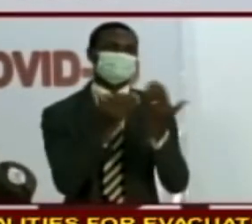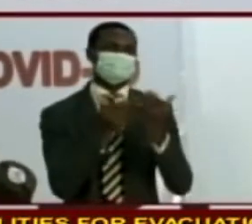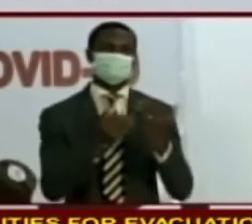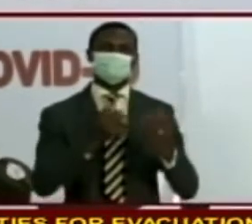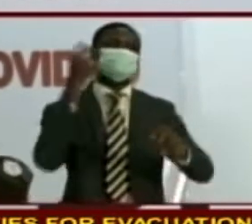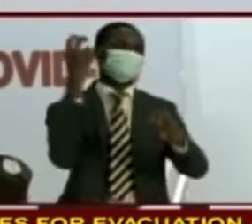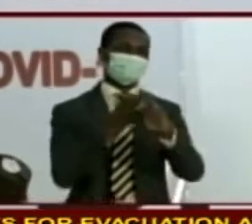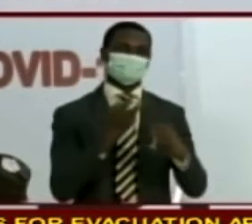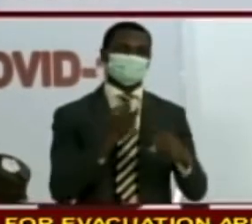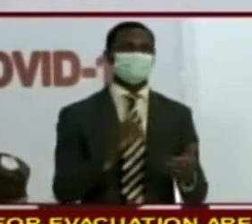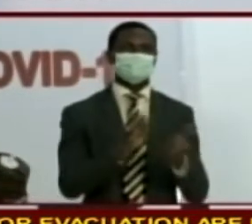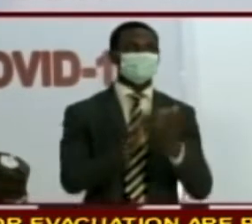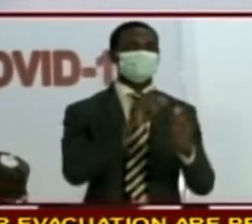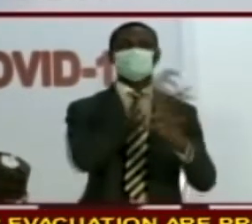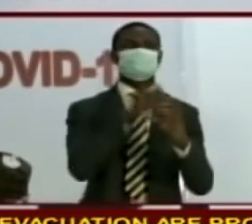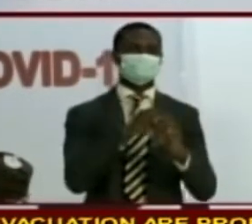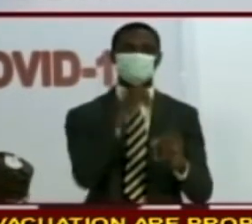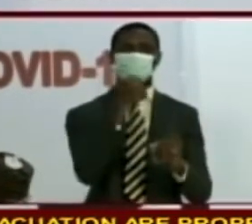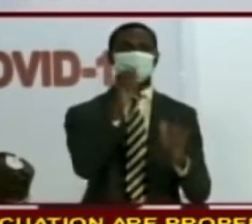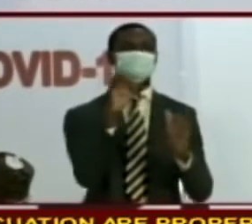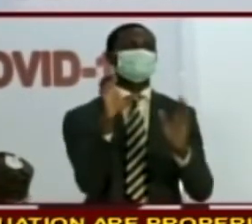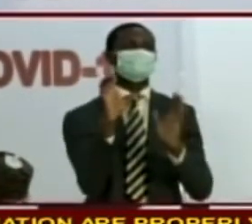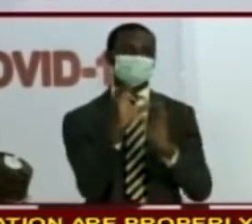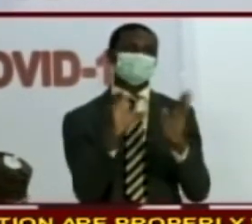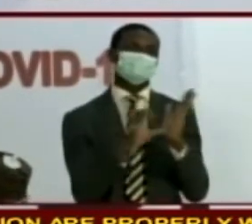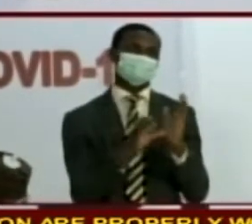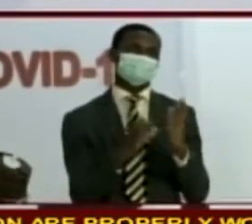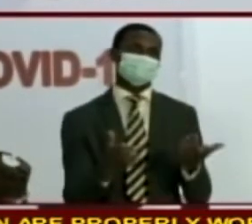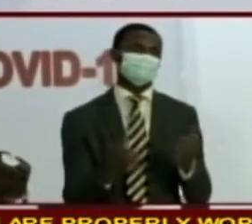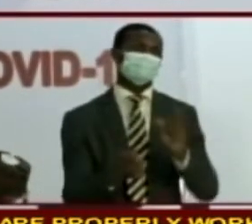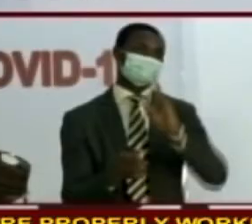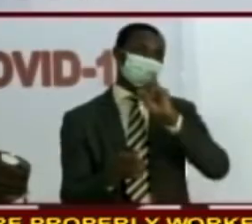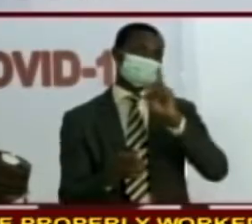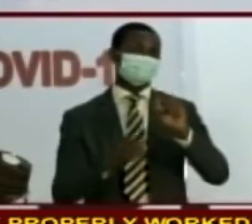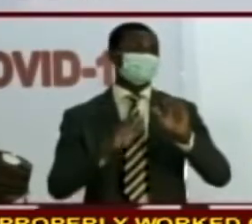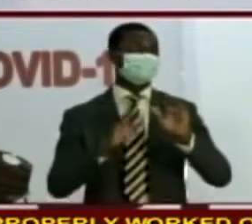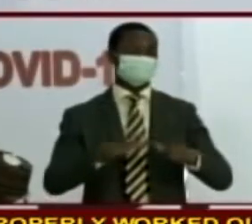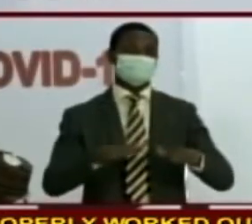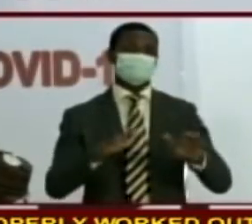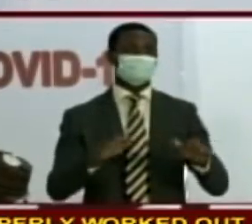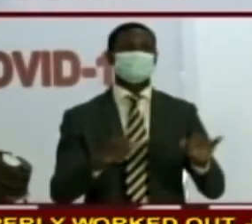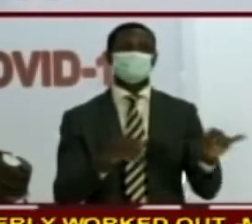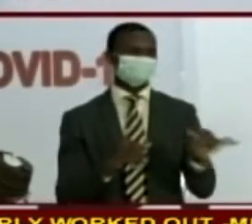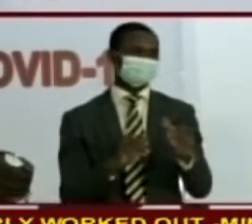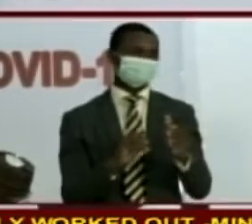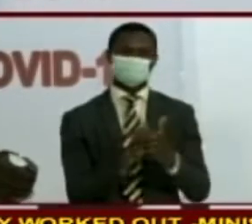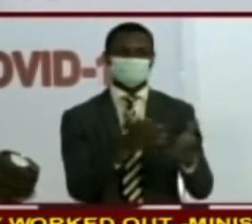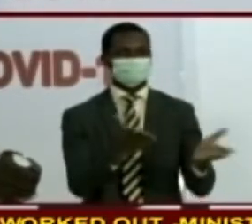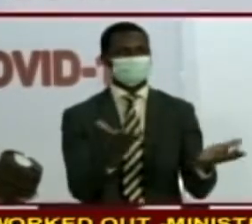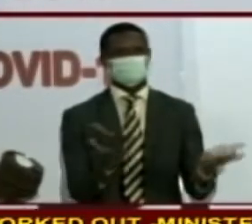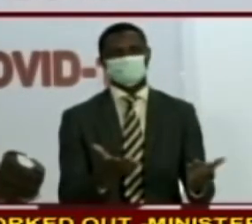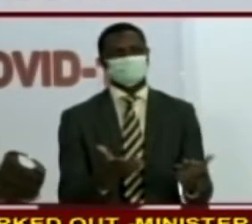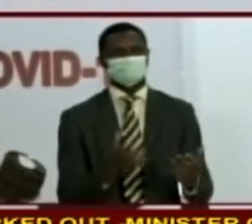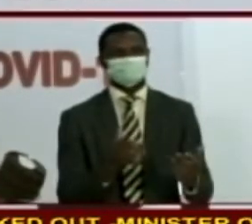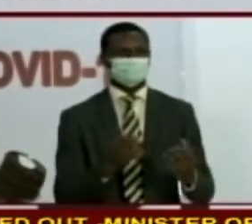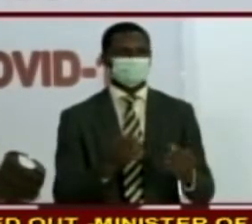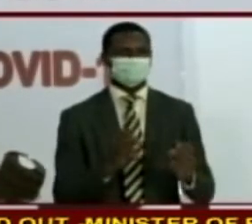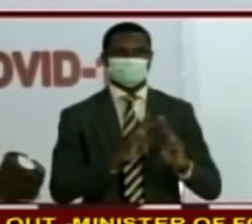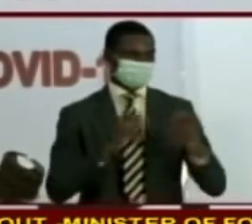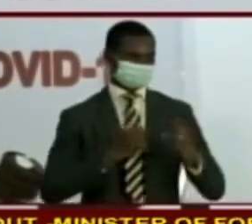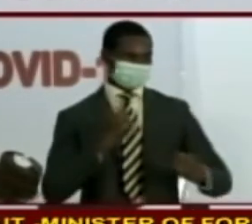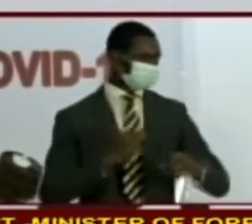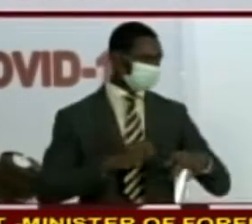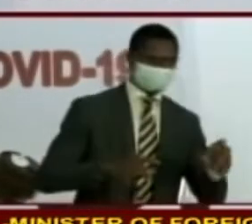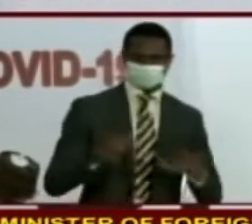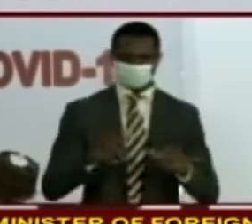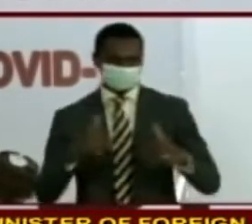entire 10 Commandments. So really, children are like that. They're energetic people, and I can